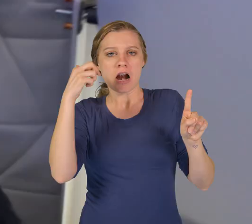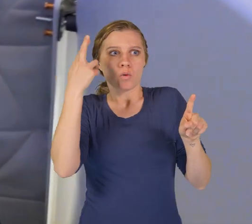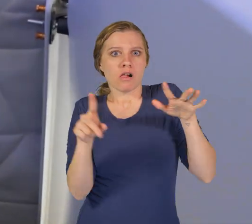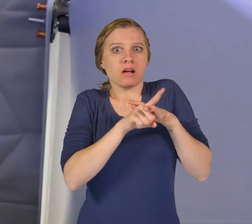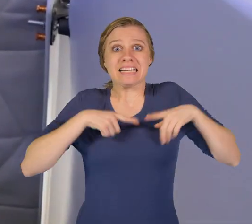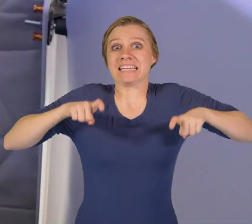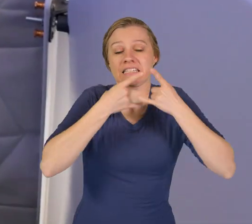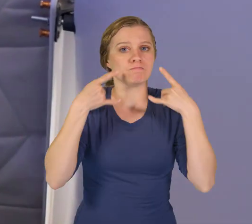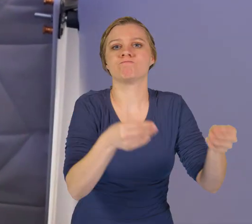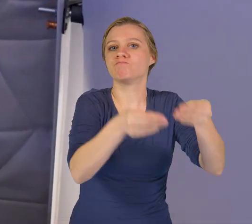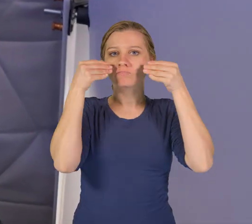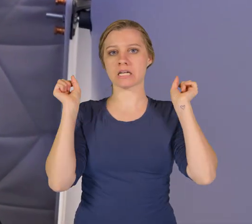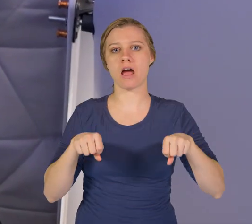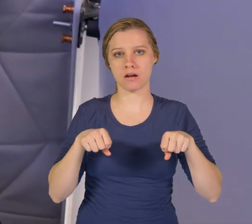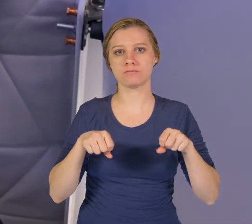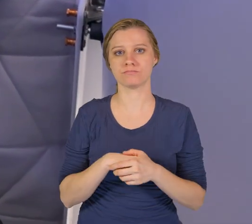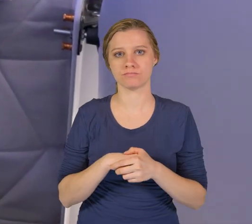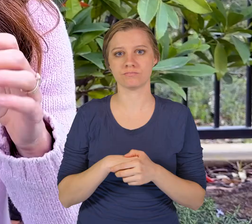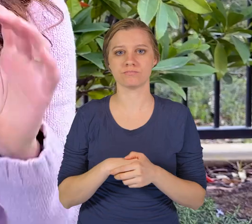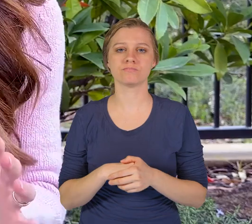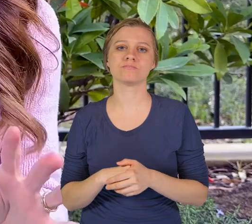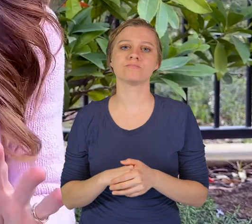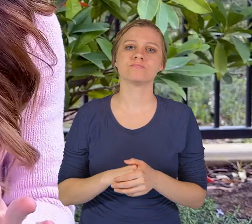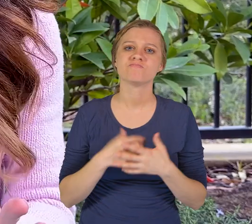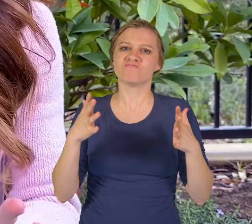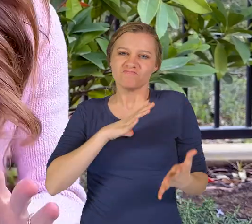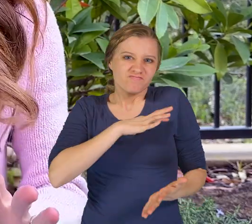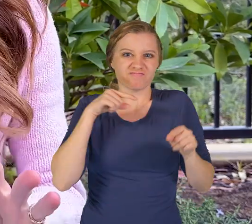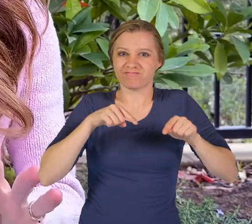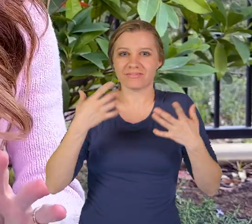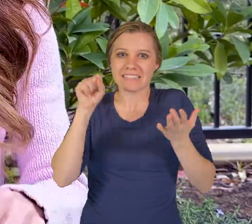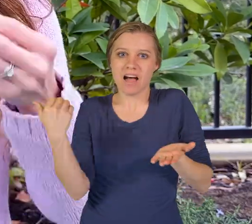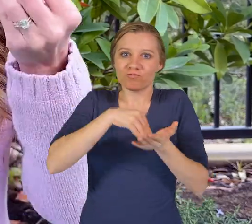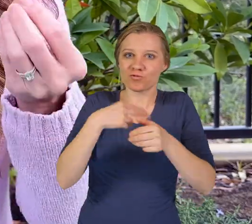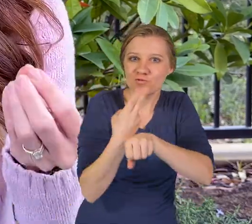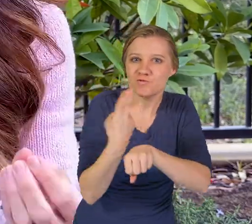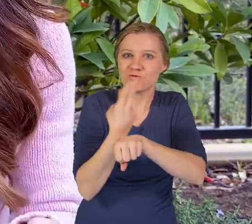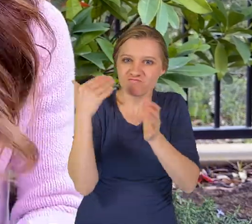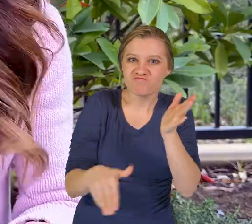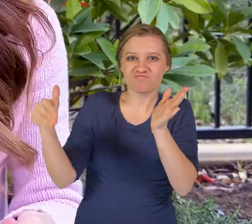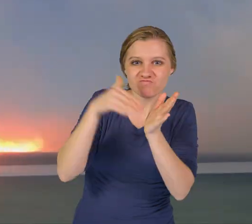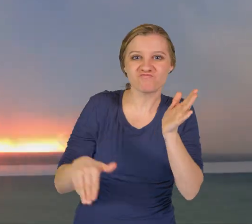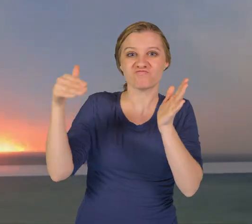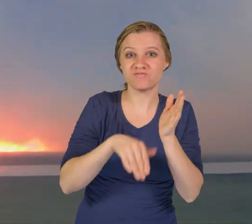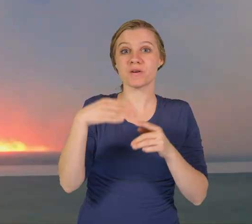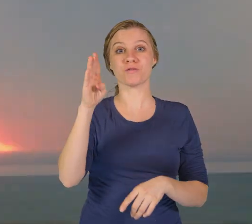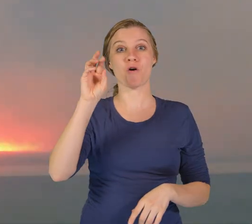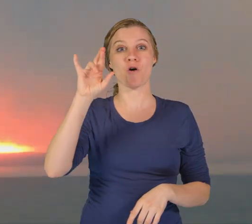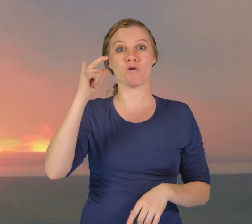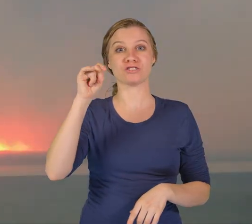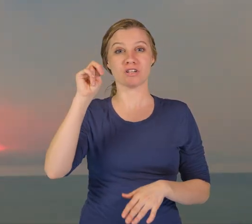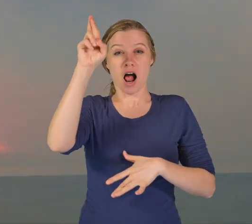masks here in case for any reason we need to don a mask. One of the coolest parts of this rocket is that it is reusable, which means